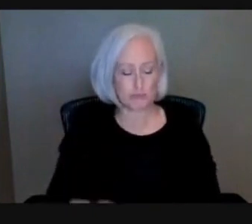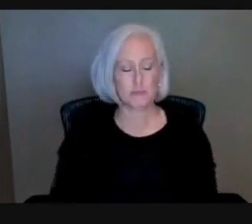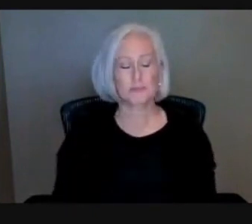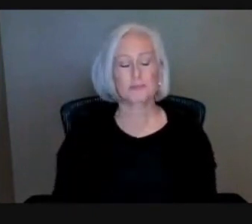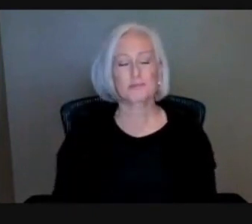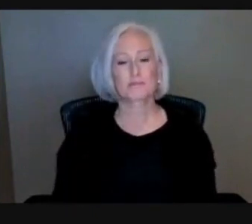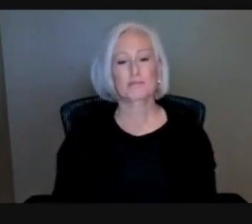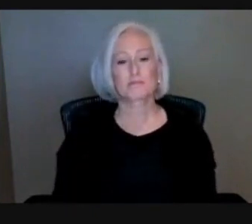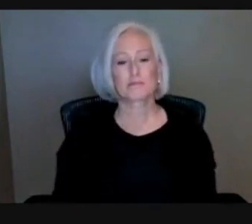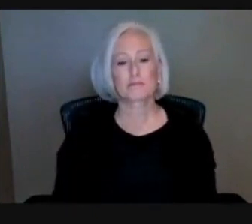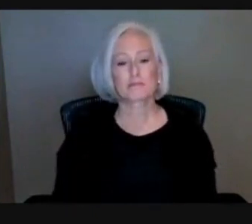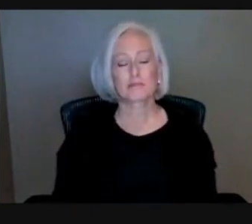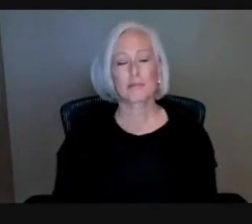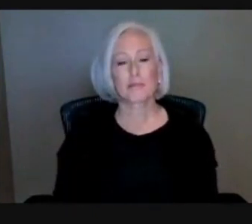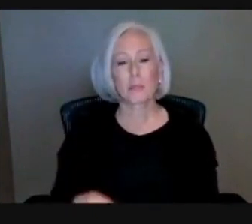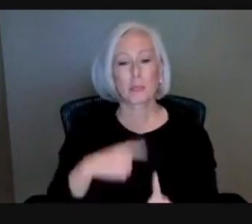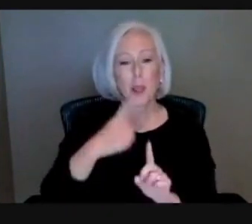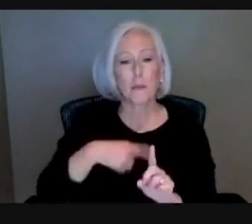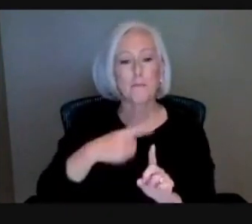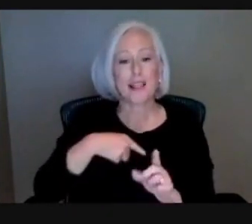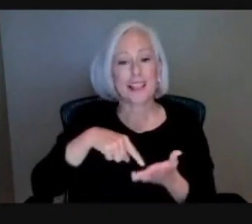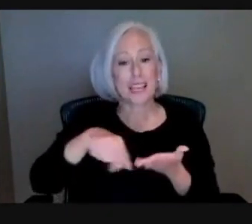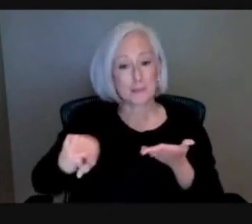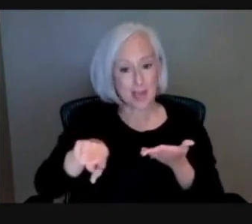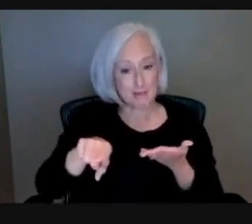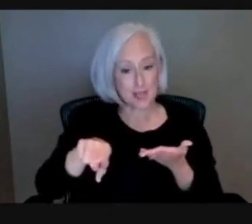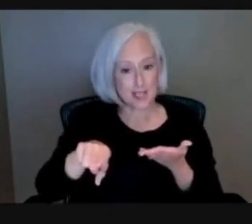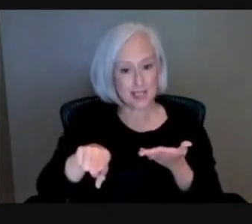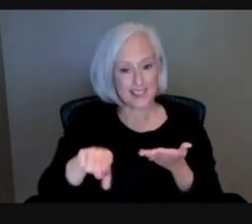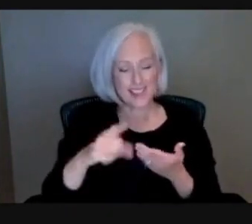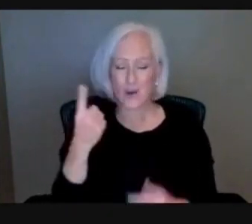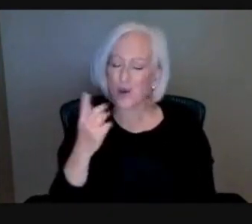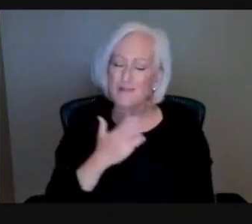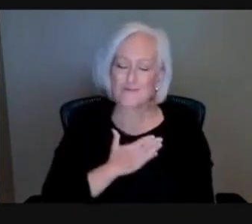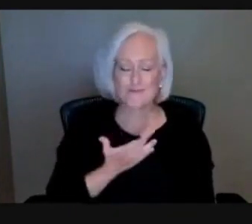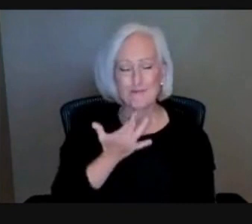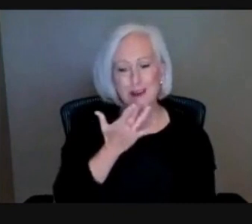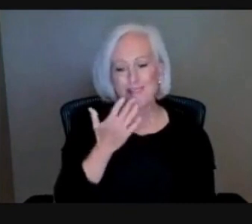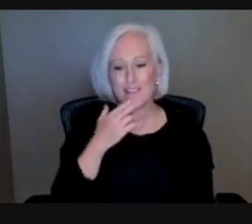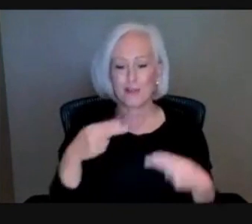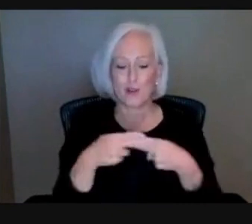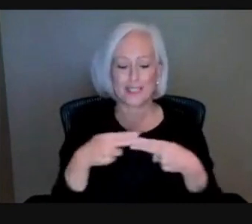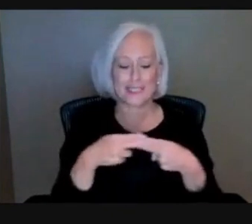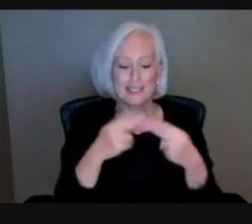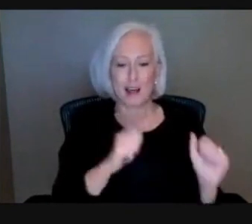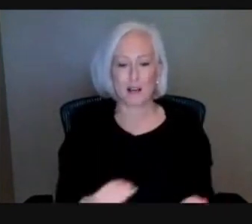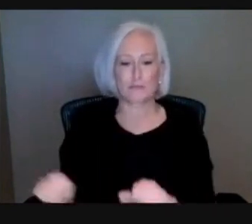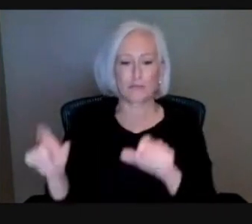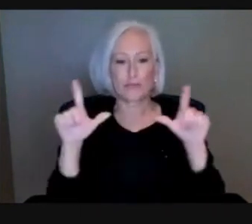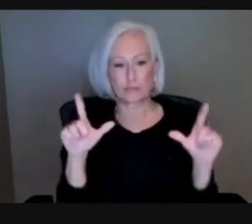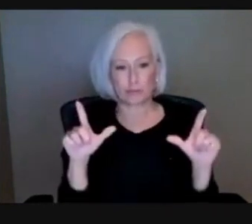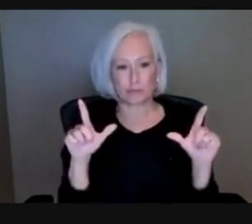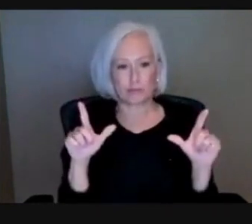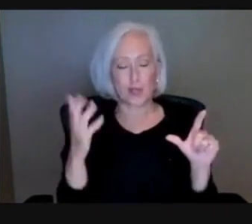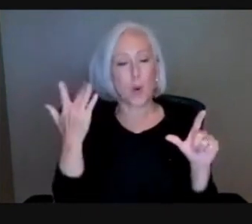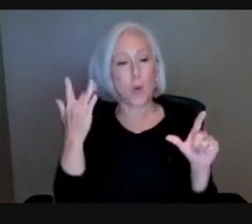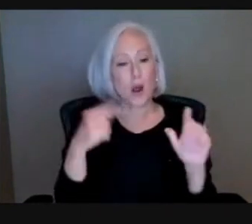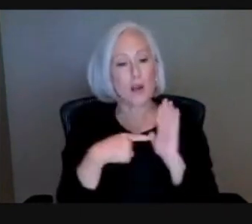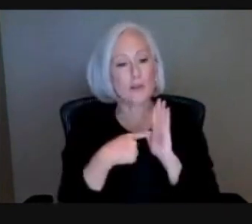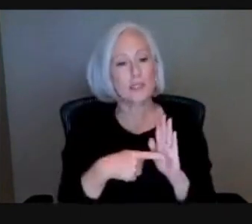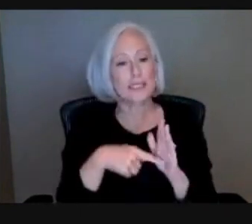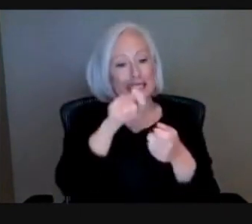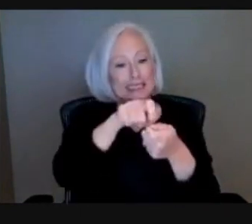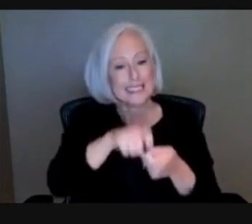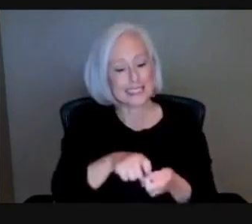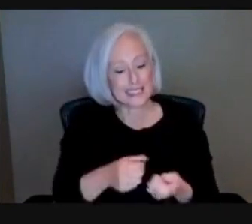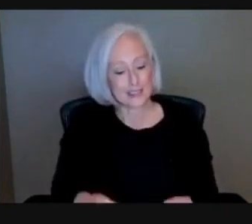Monthly payment. This is probably, again, one of my favorite slides because it really goes into detail as to what you actually pay per